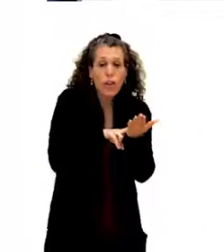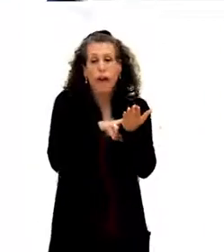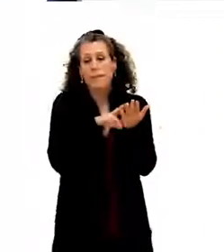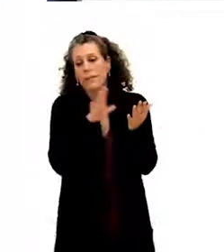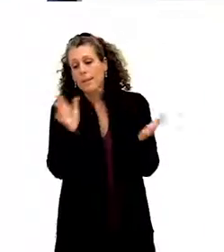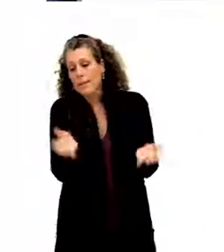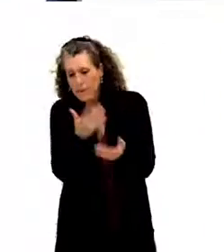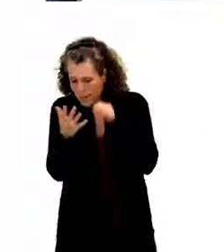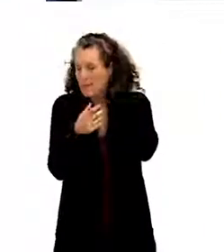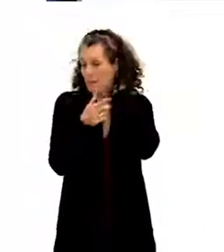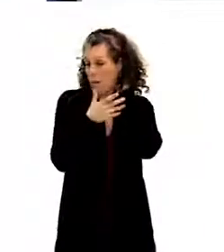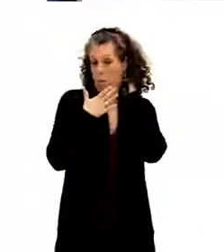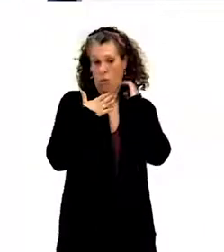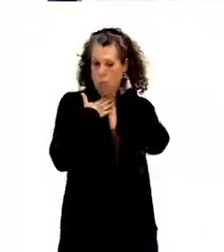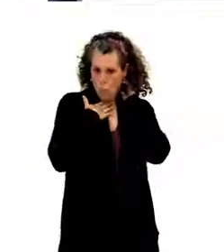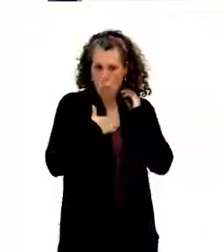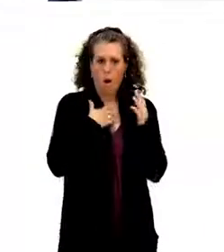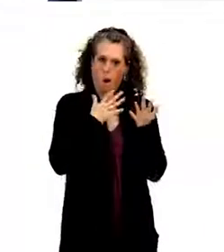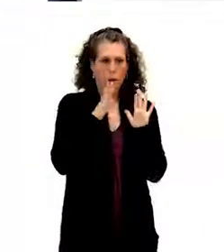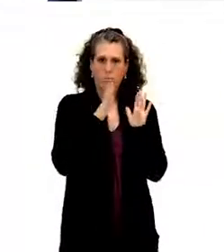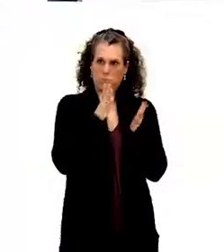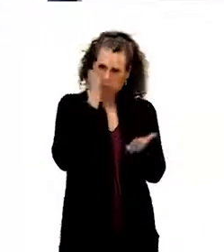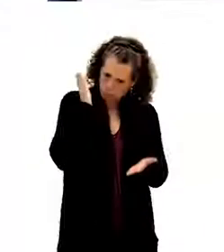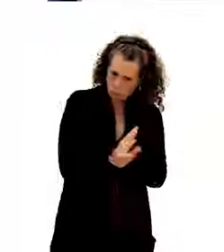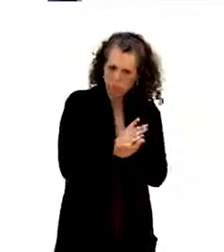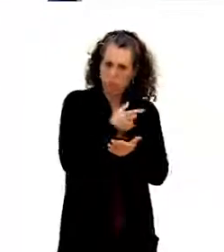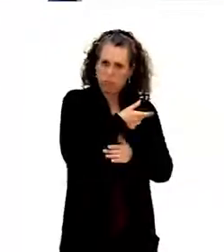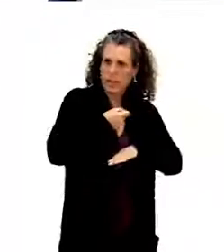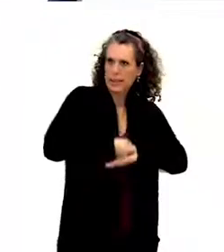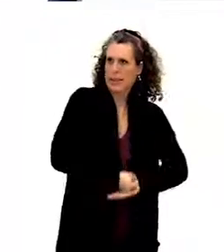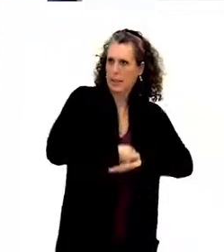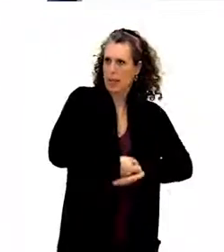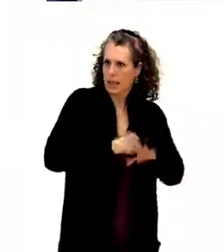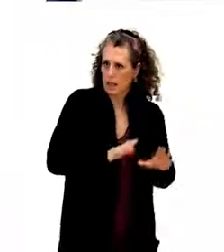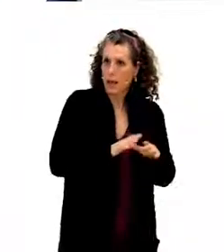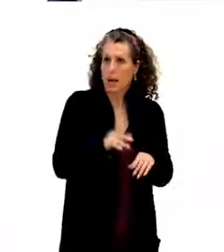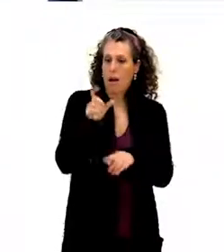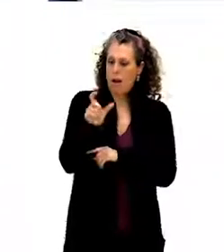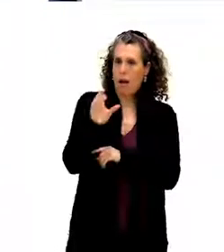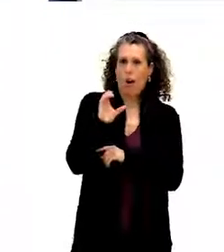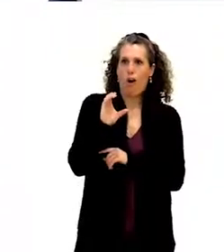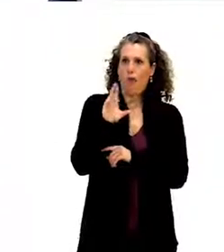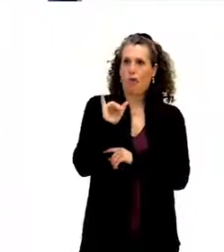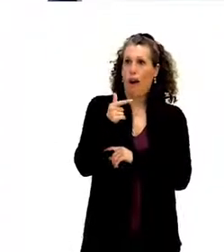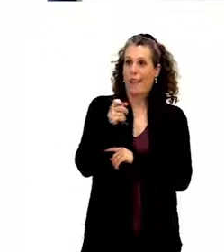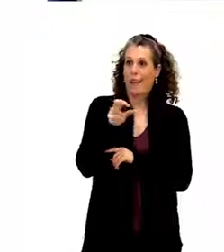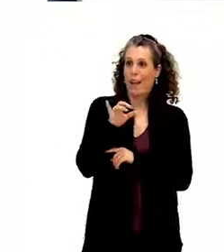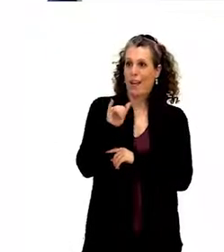ensure accessibility requirements for disabled persons, award criteria are captured in